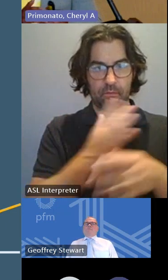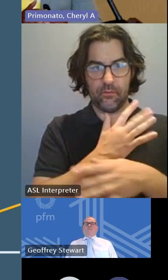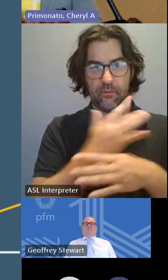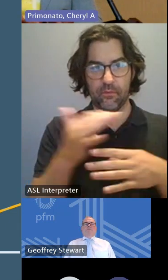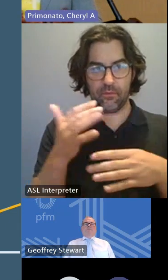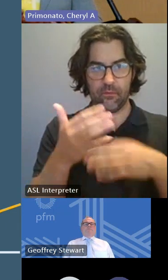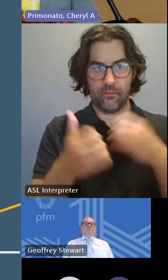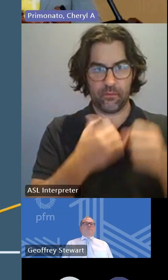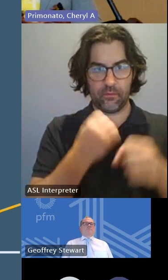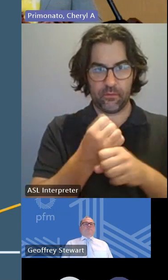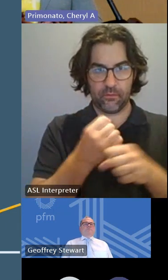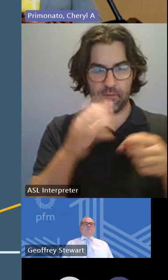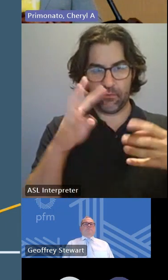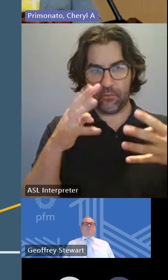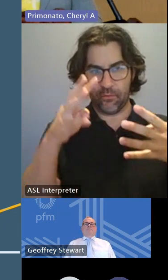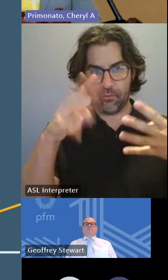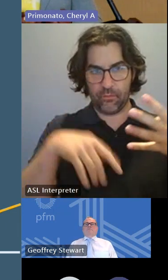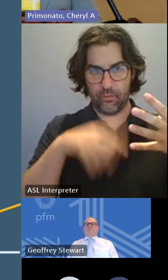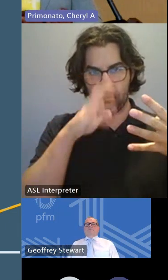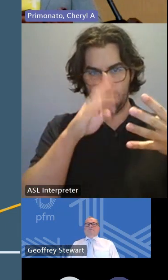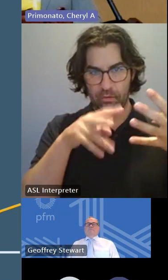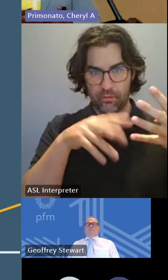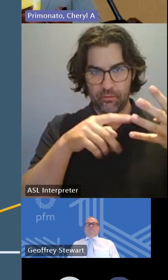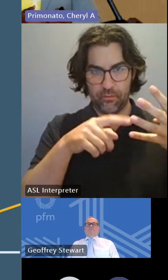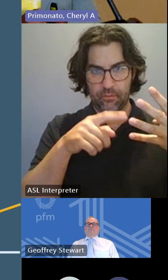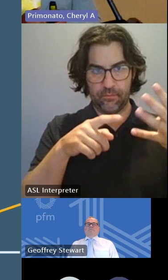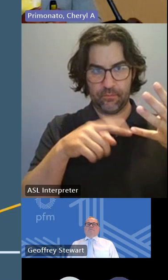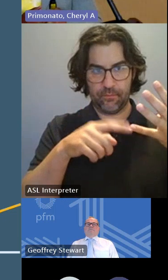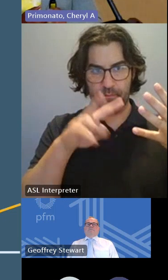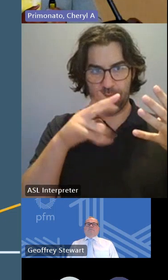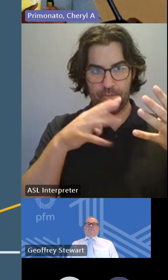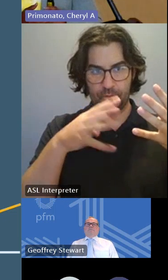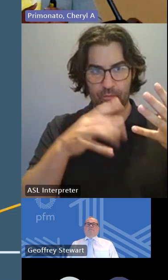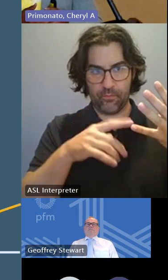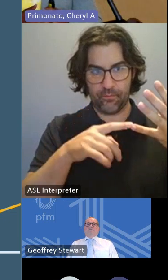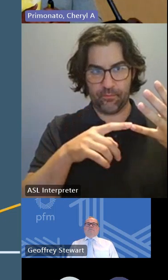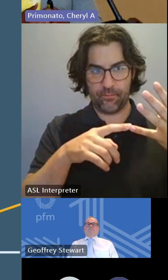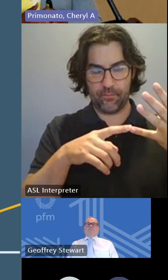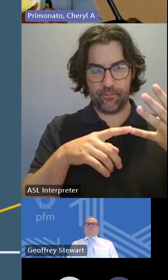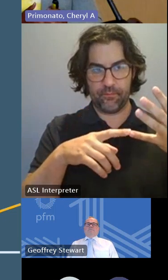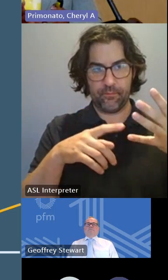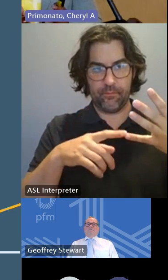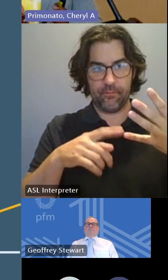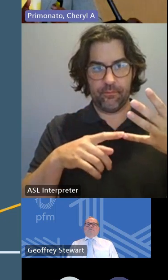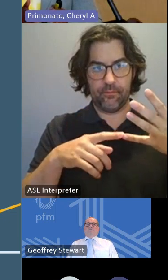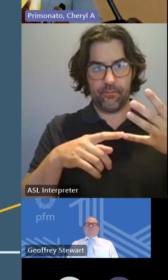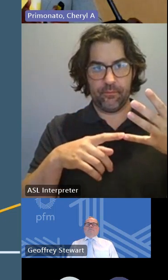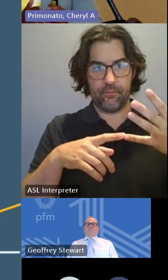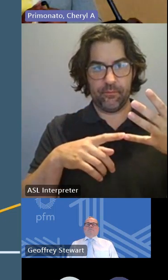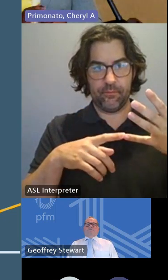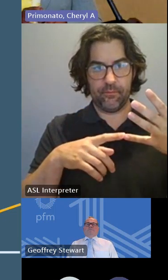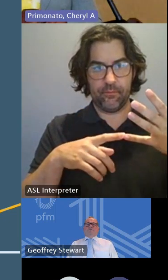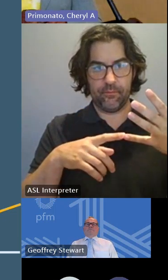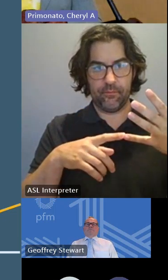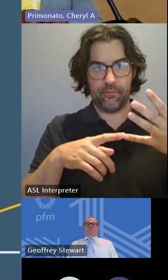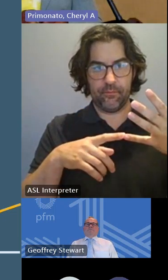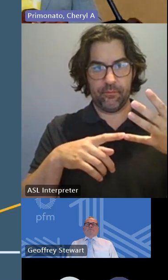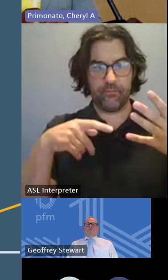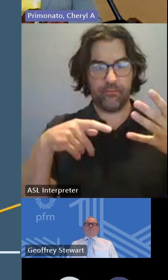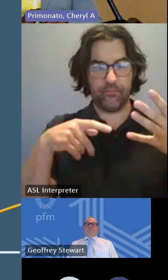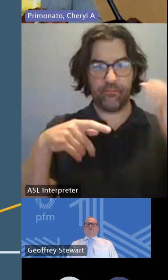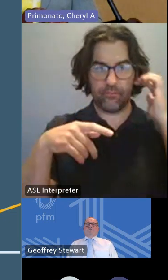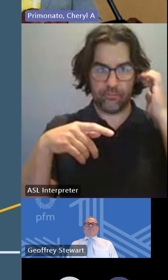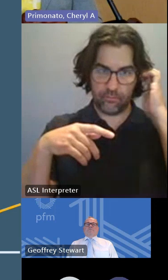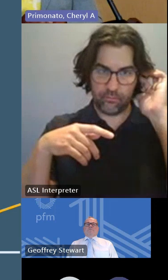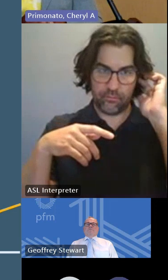years needed to procure, design, manufacture, test, and accept the new rail cars. So we've investigated the following